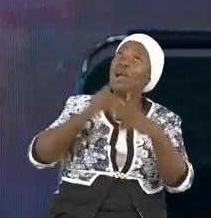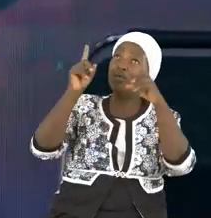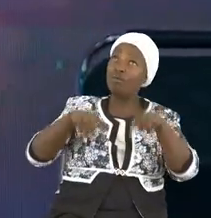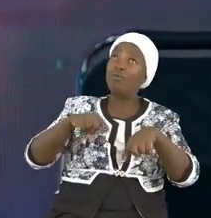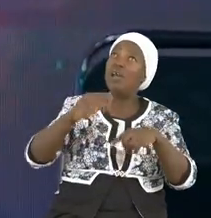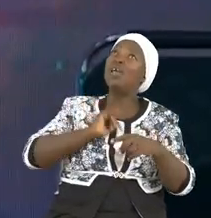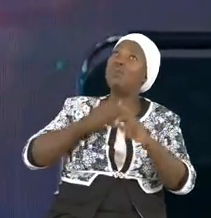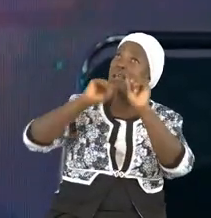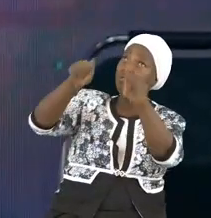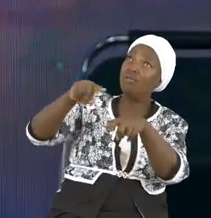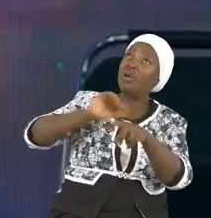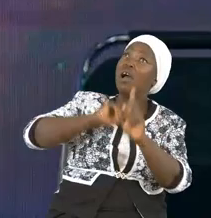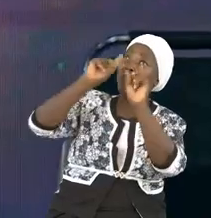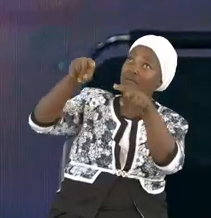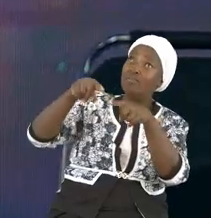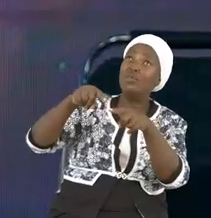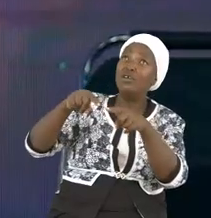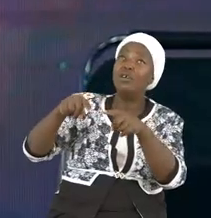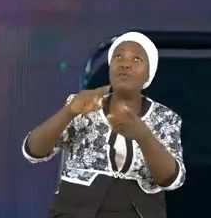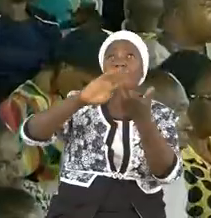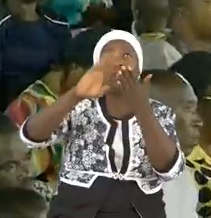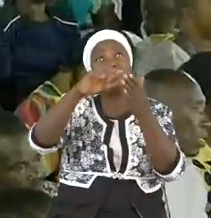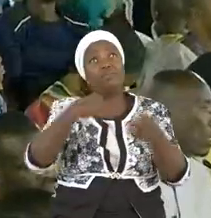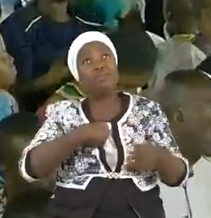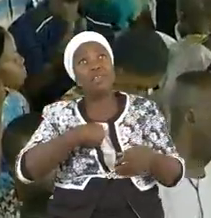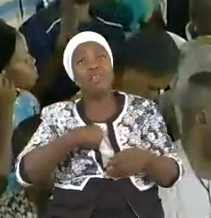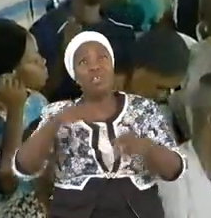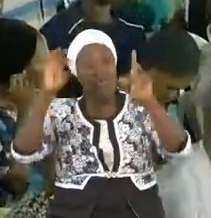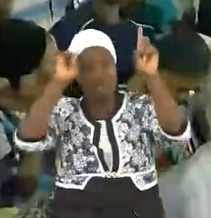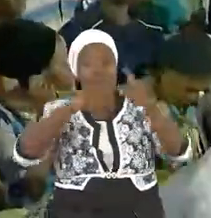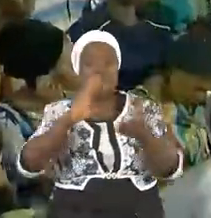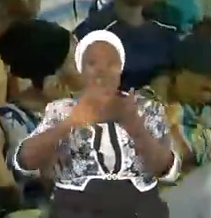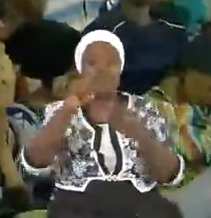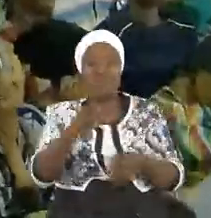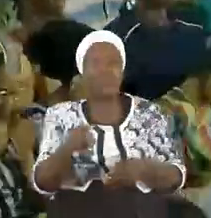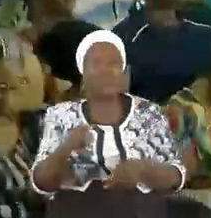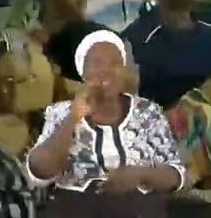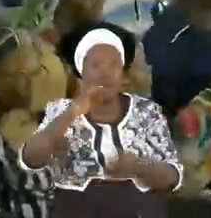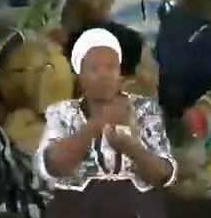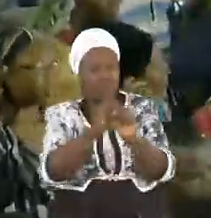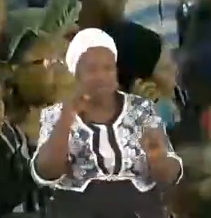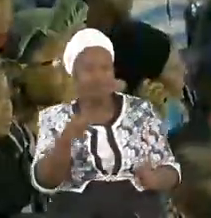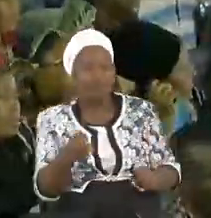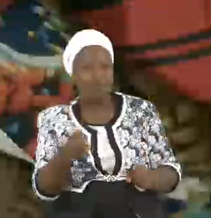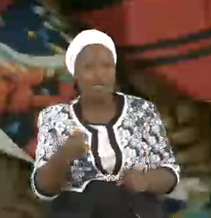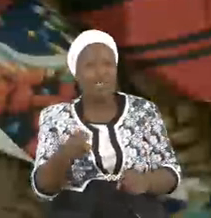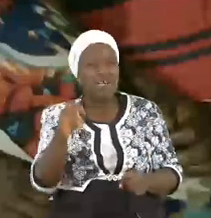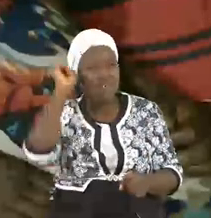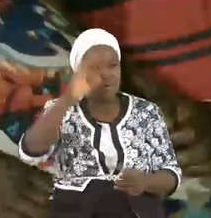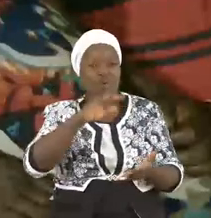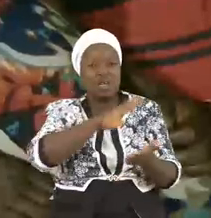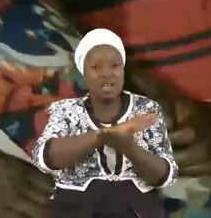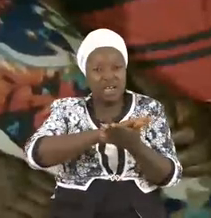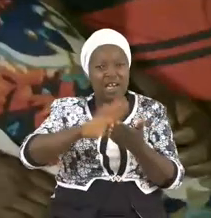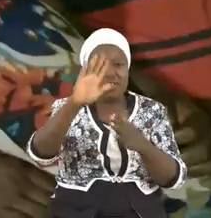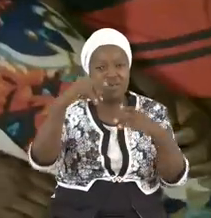I come, forgive me, He will forgive you. He will save you. He will cleanse your sin. He will turn